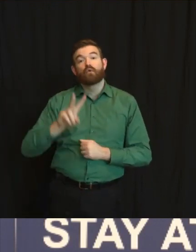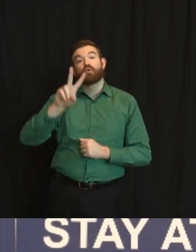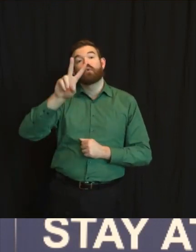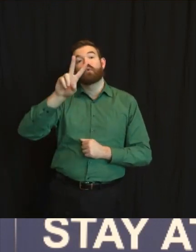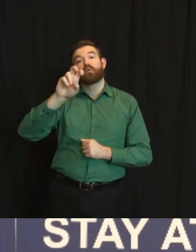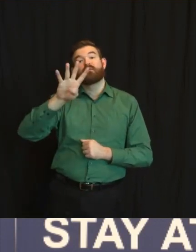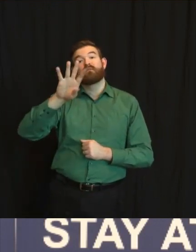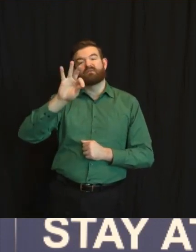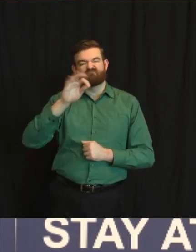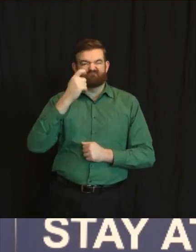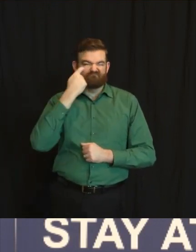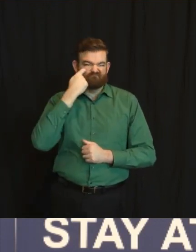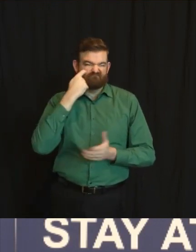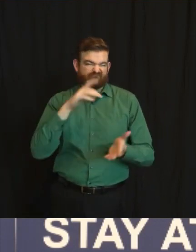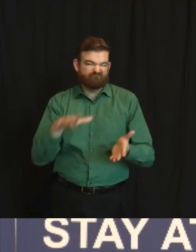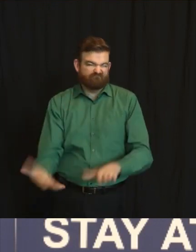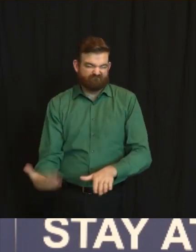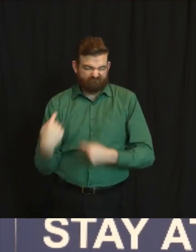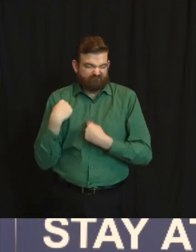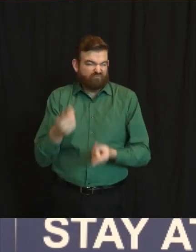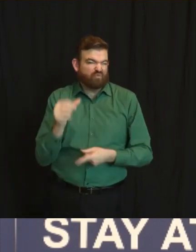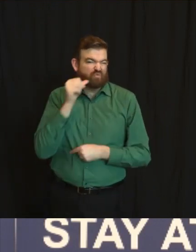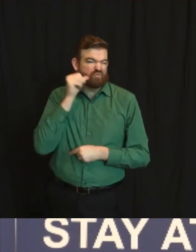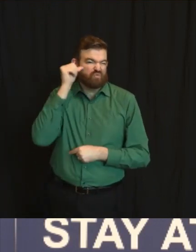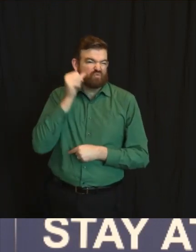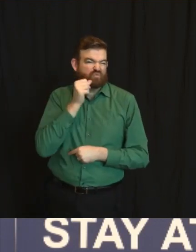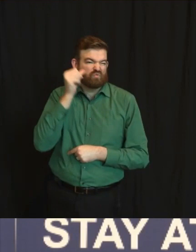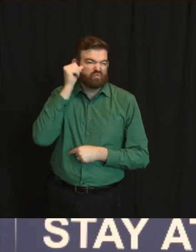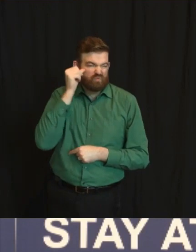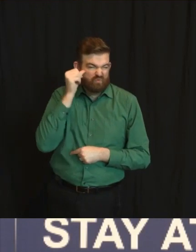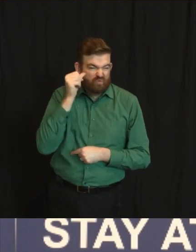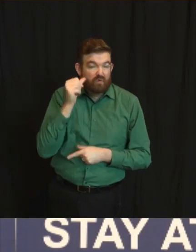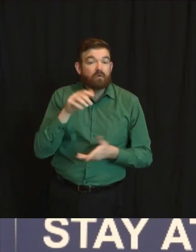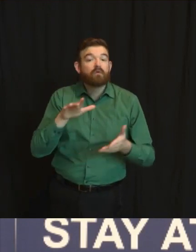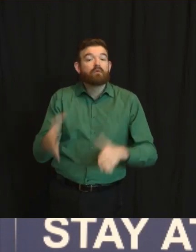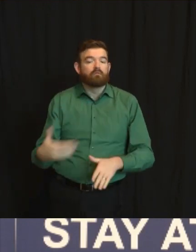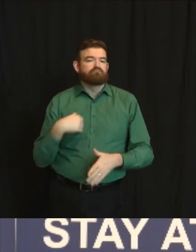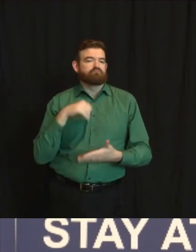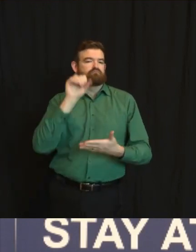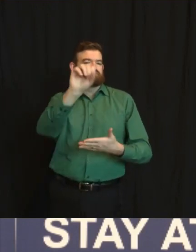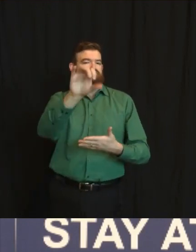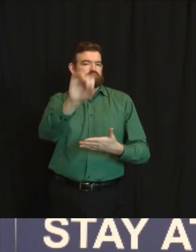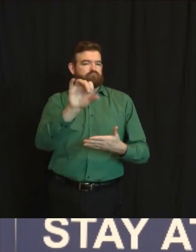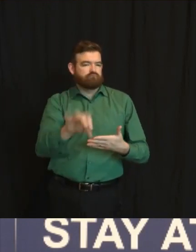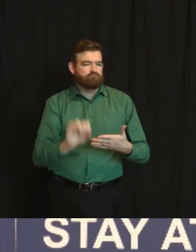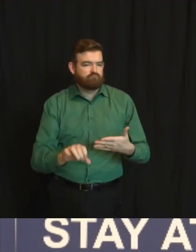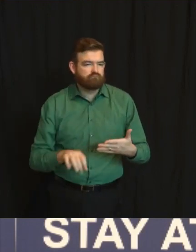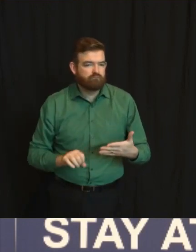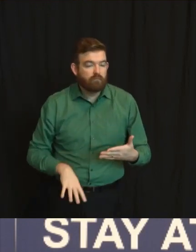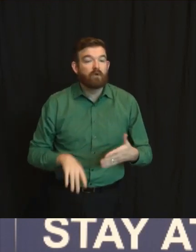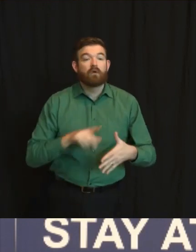deaths. The breakdown of deaths overall are as follows: white,